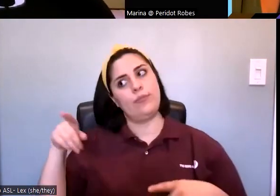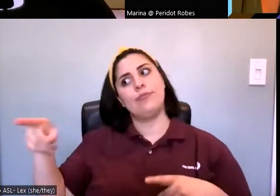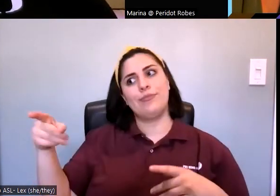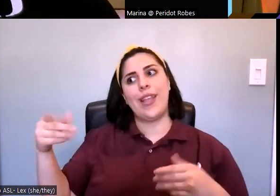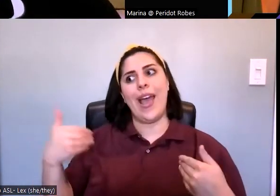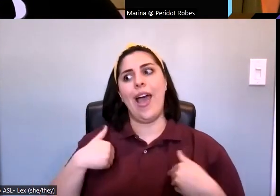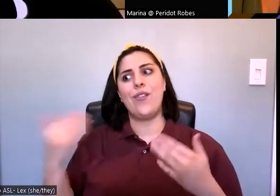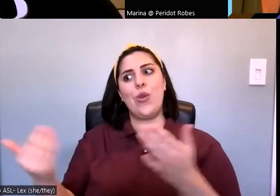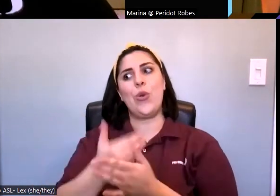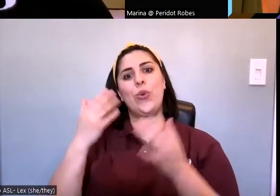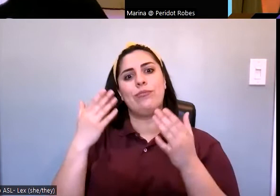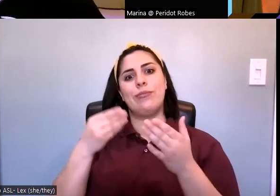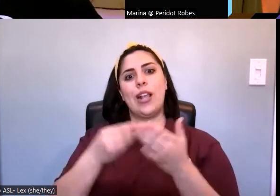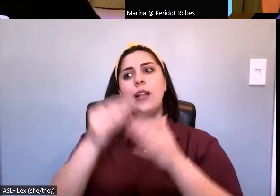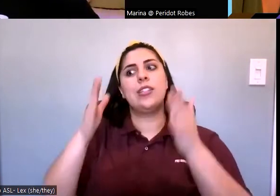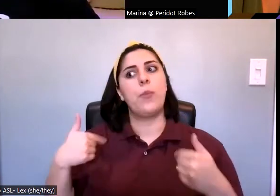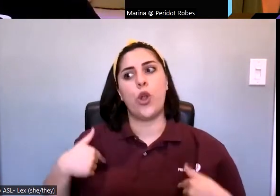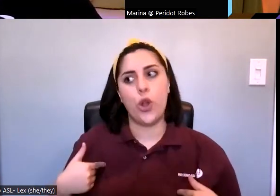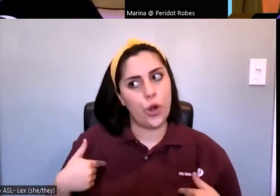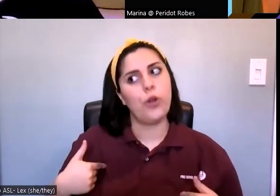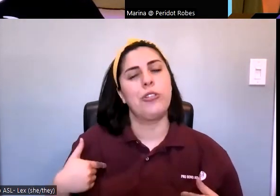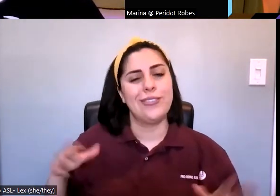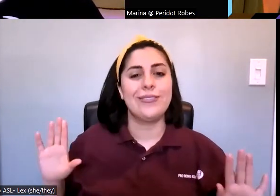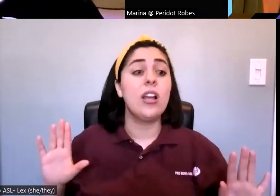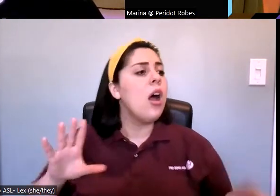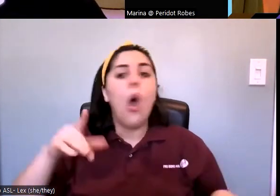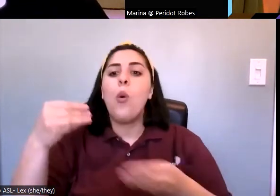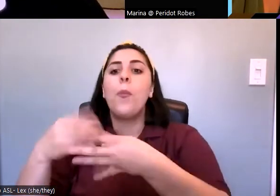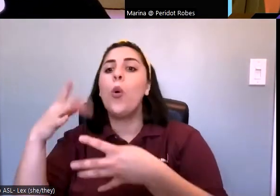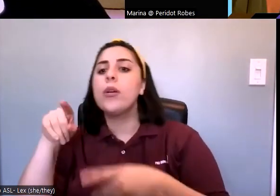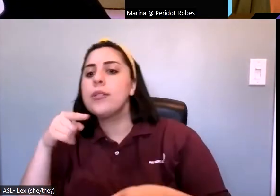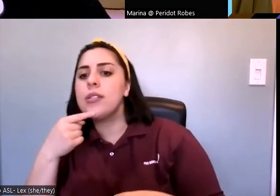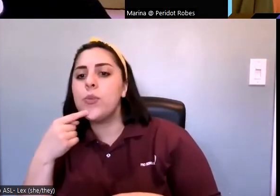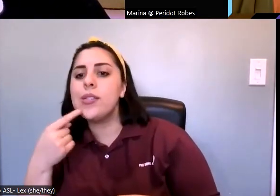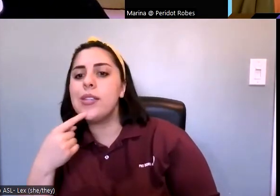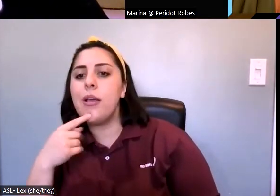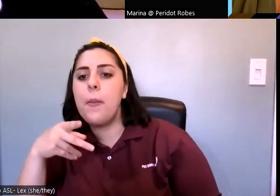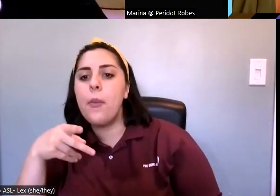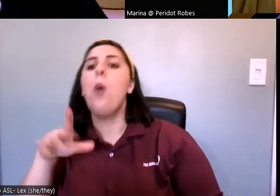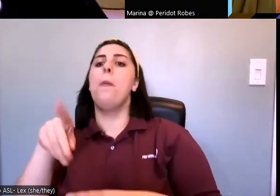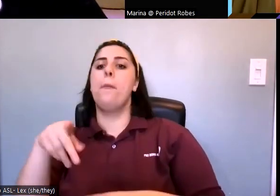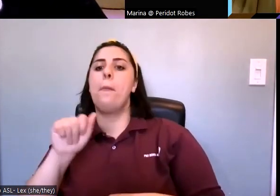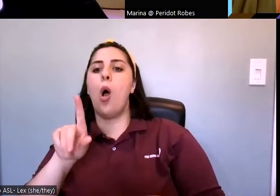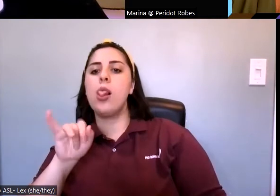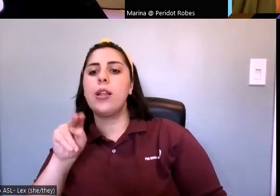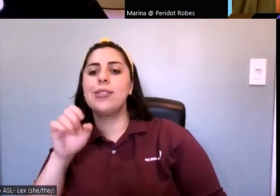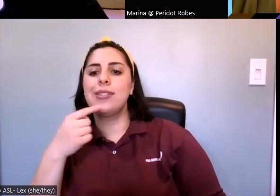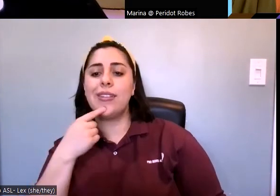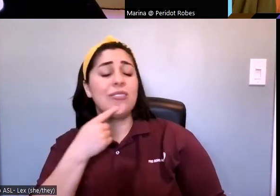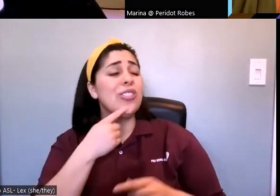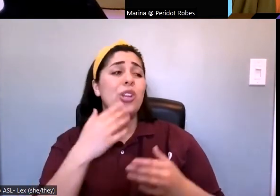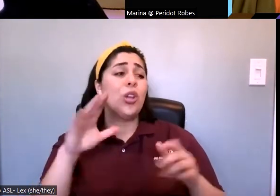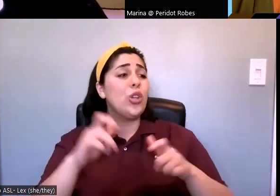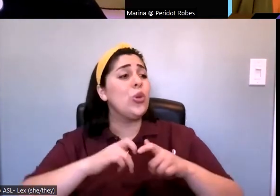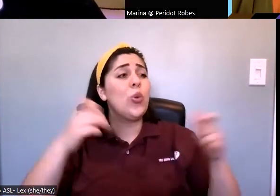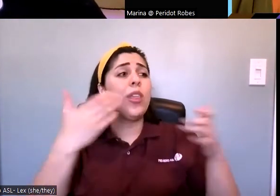customer. So, someone said, Pauline said, just a huge thank you for giving clothing, comfort,